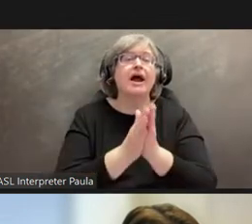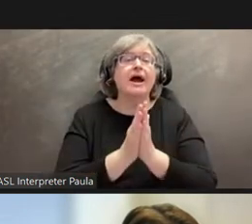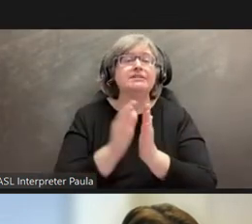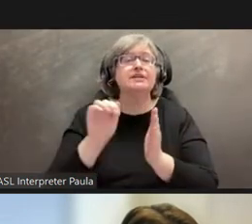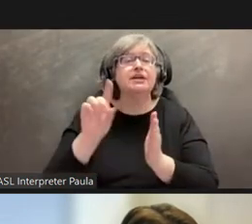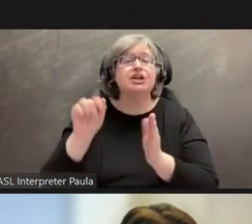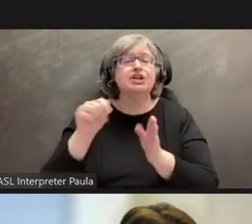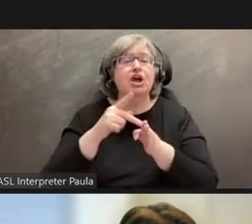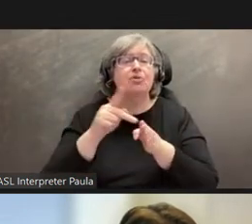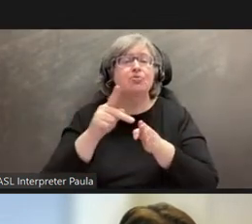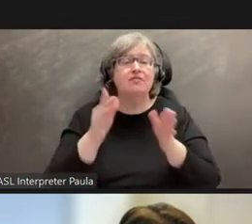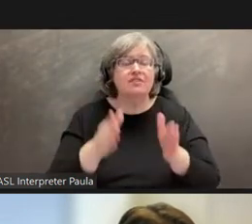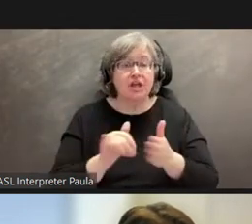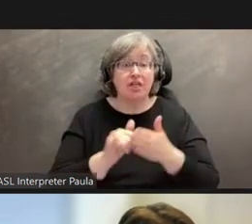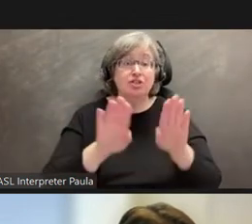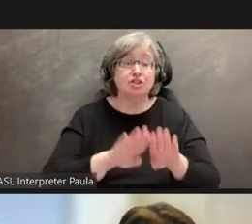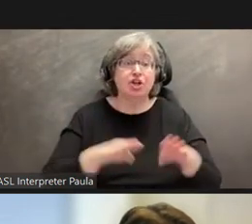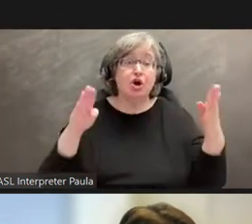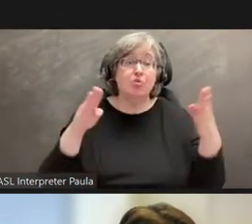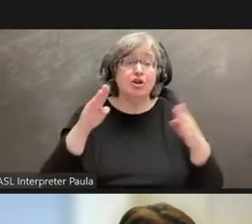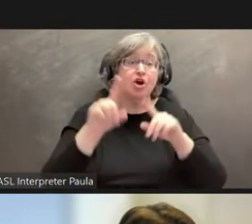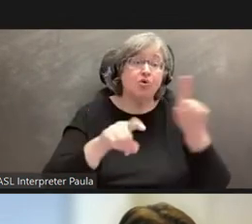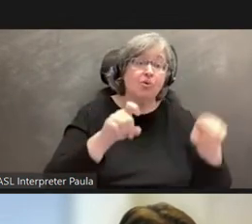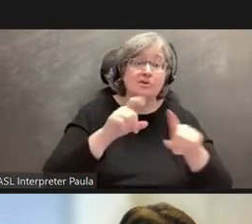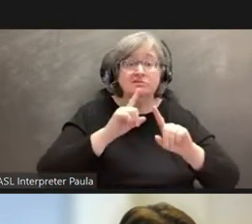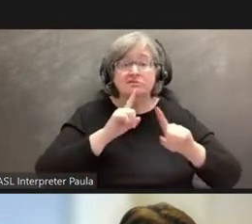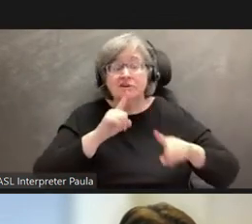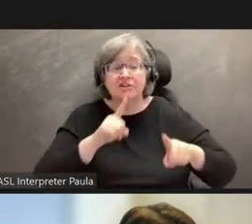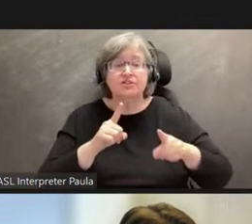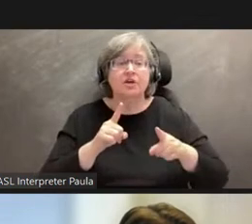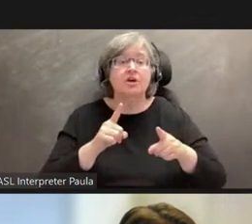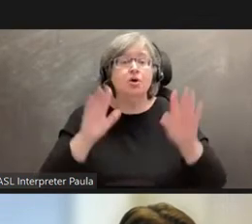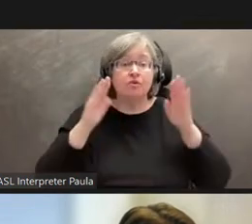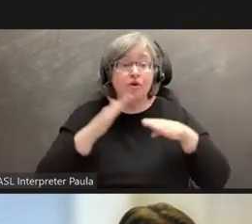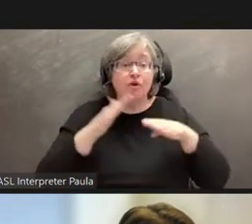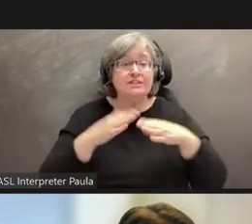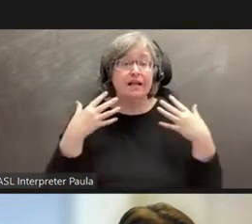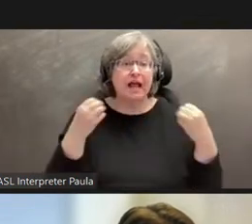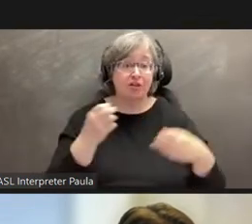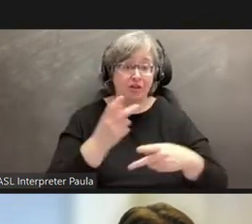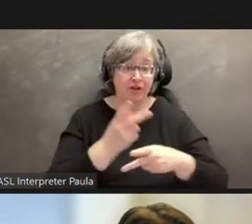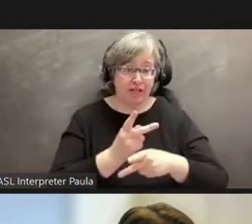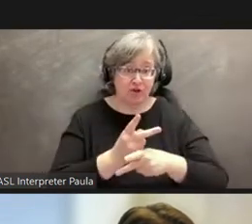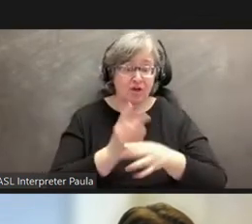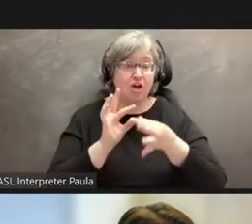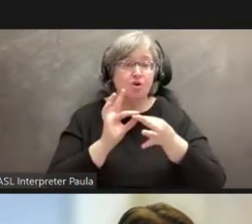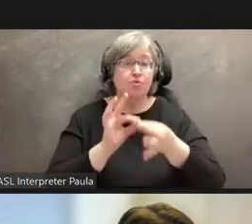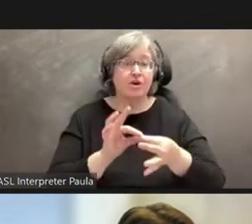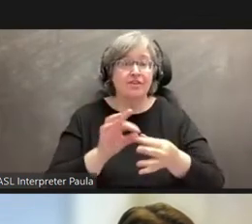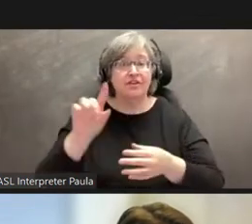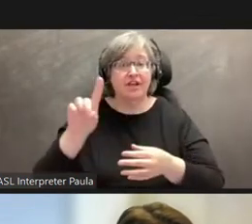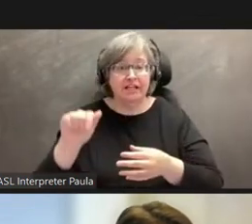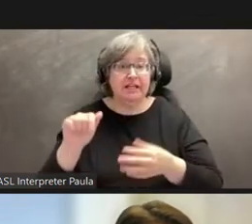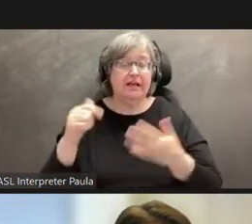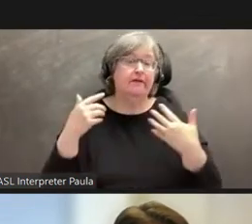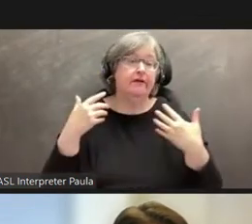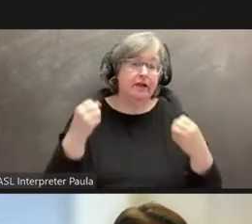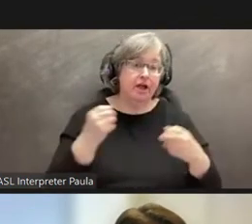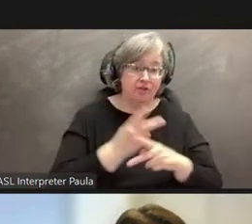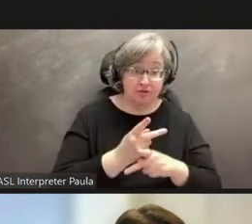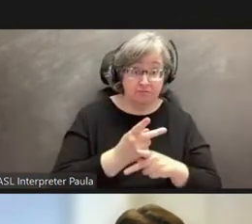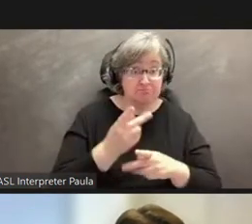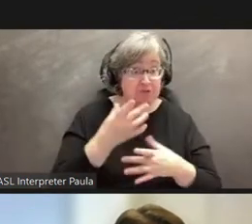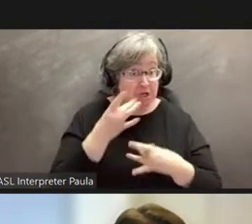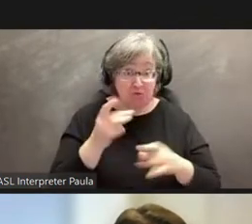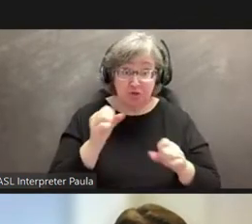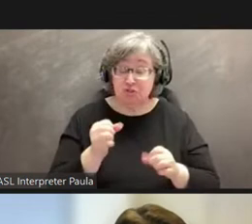which is kind of an open Q&A program that is going to be focused on healthcare and issues of the ADA and healthcare. If people are interested, you can just come and